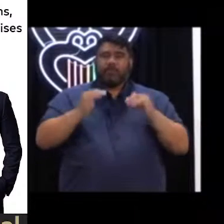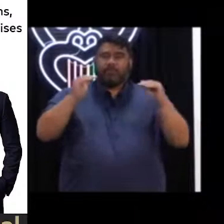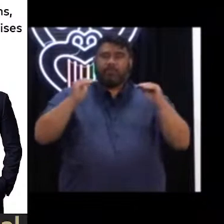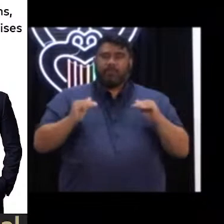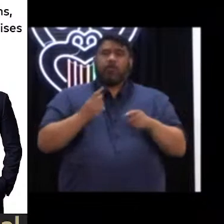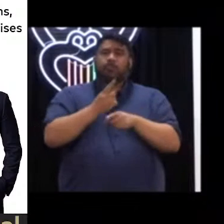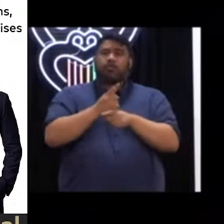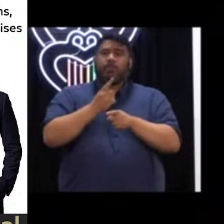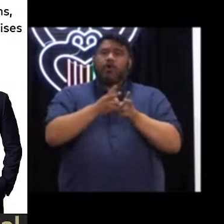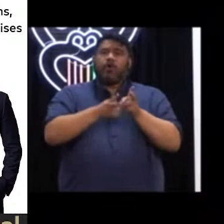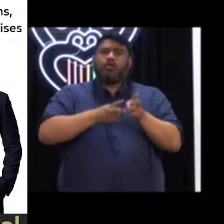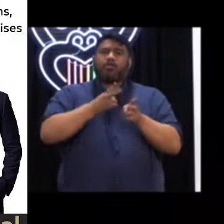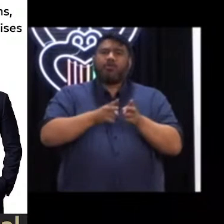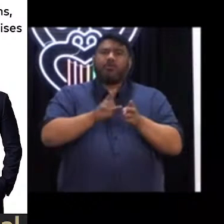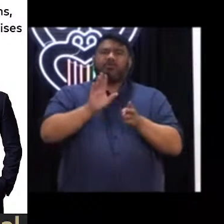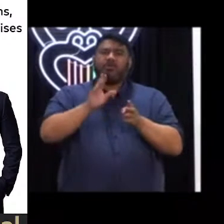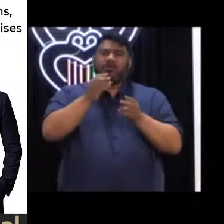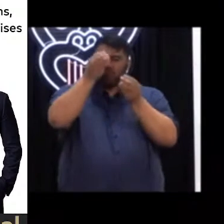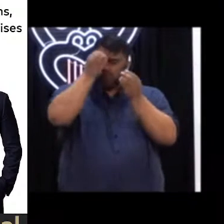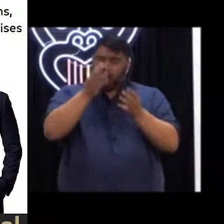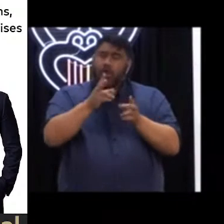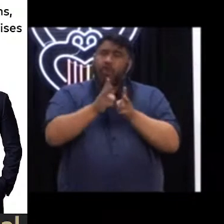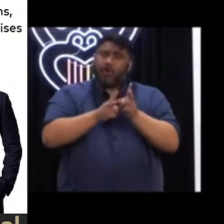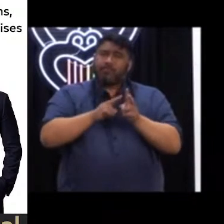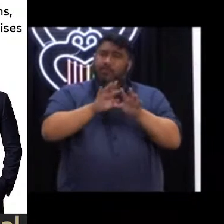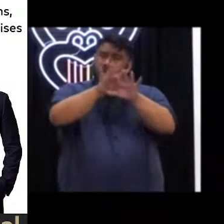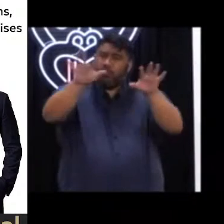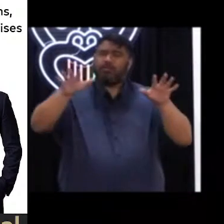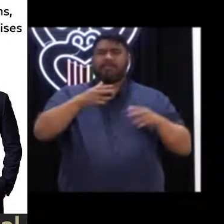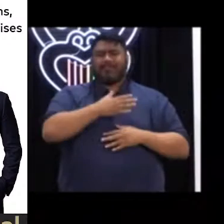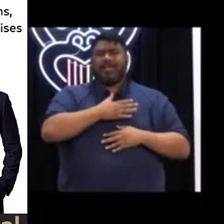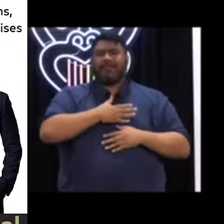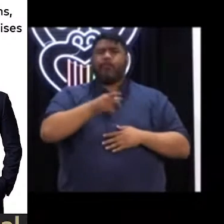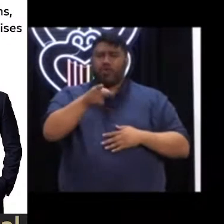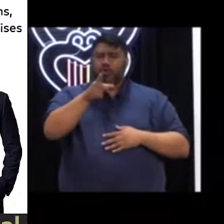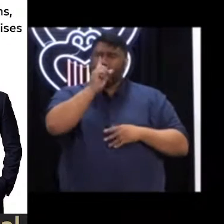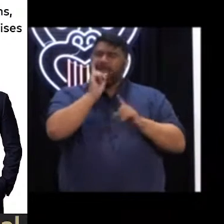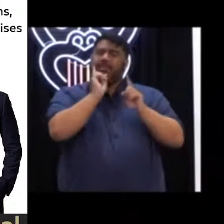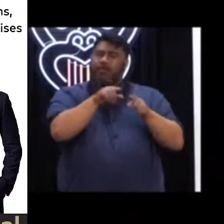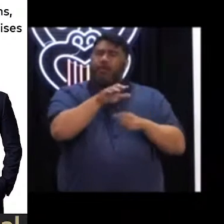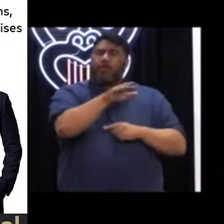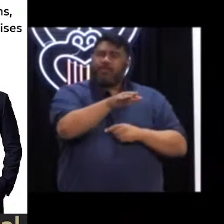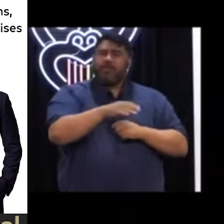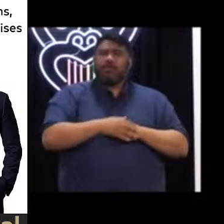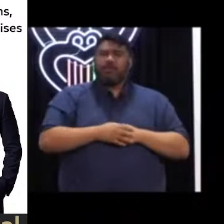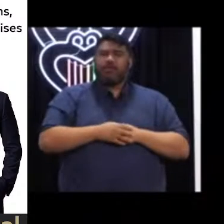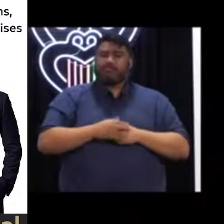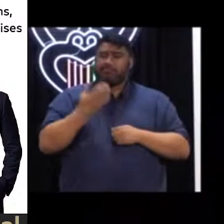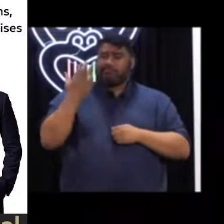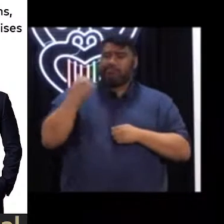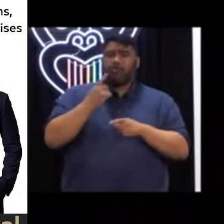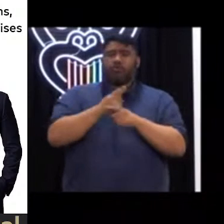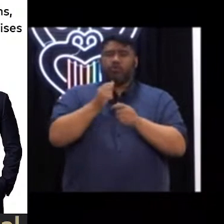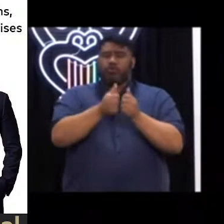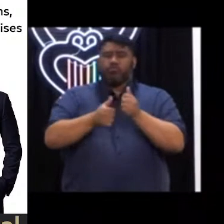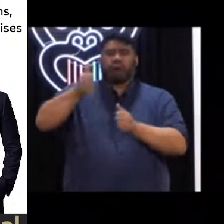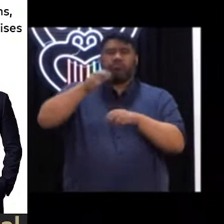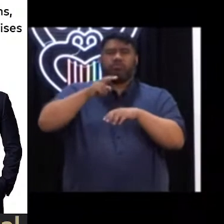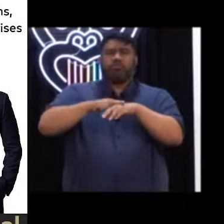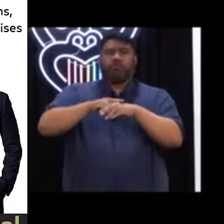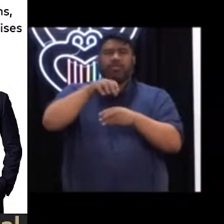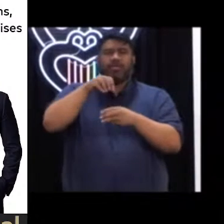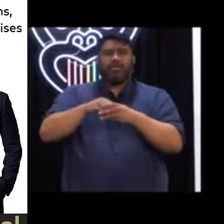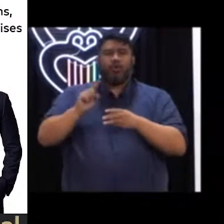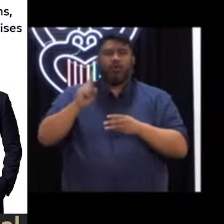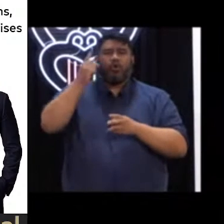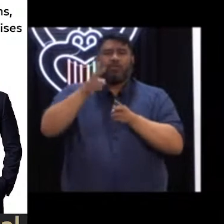I've spoken with and had communication from Counties Manako's Chief Medical Officer, Dr. Pete Watson, reminding people in South Auckland, if